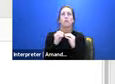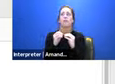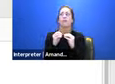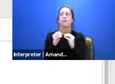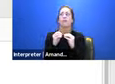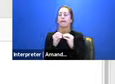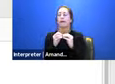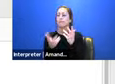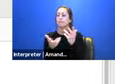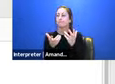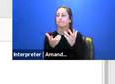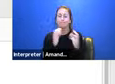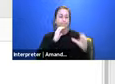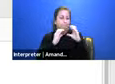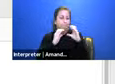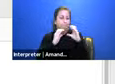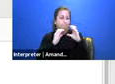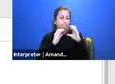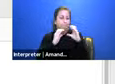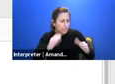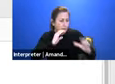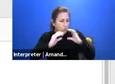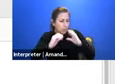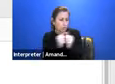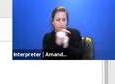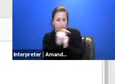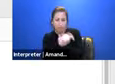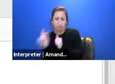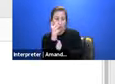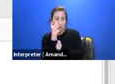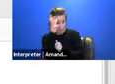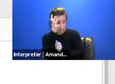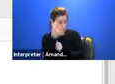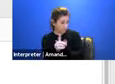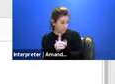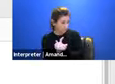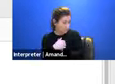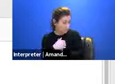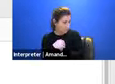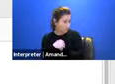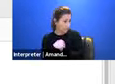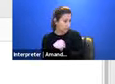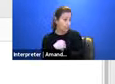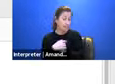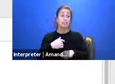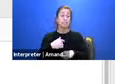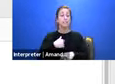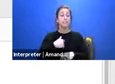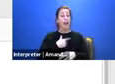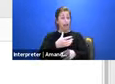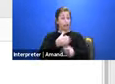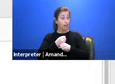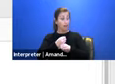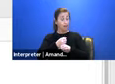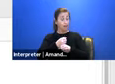more communication with those parents, so for them to get more input for them, because I mean, I got the input, I got the survey,